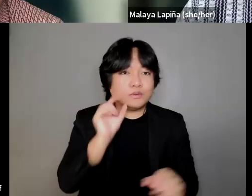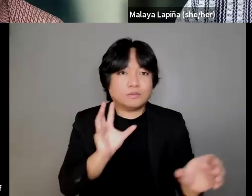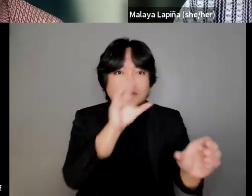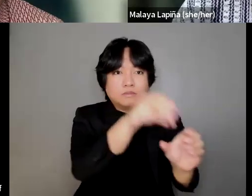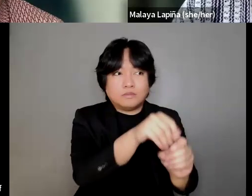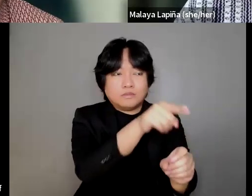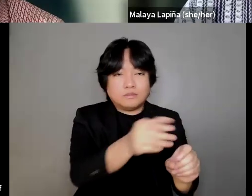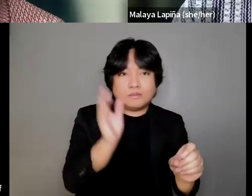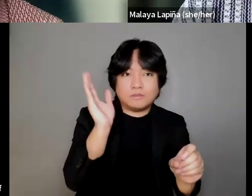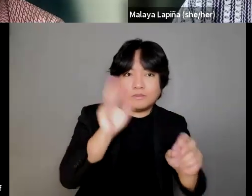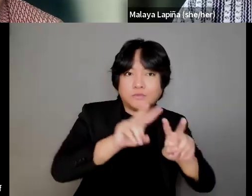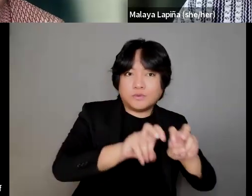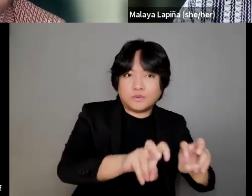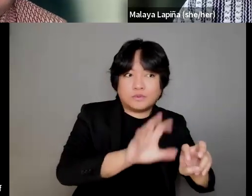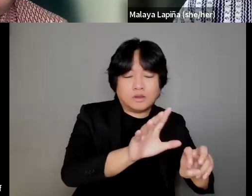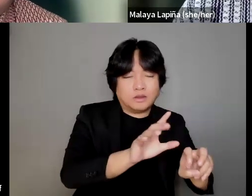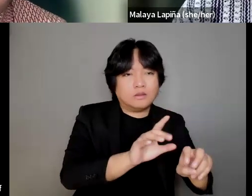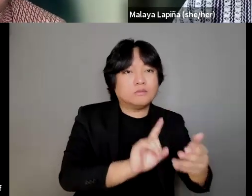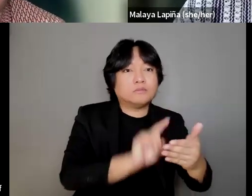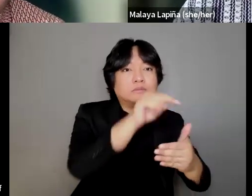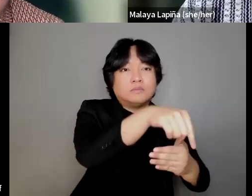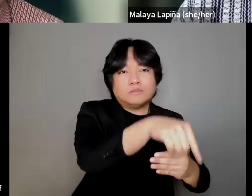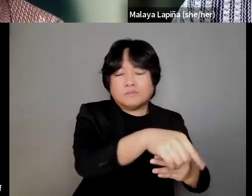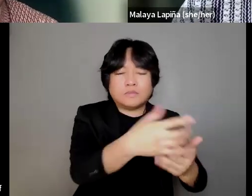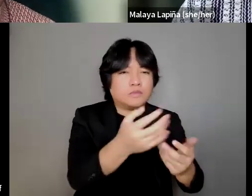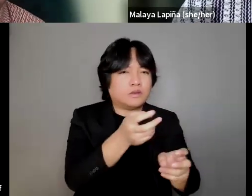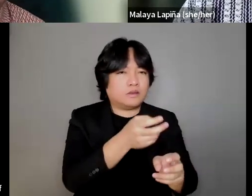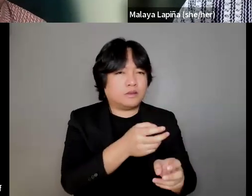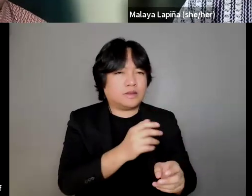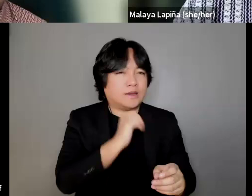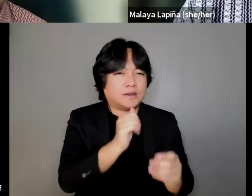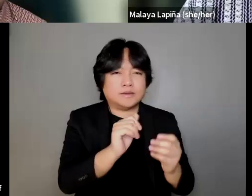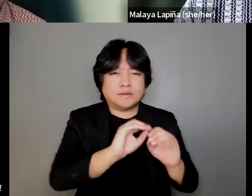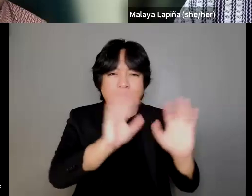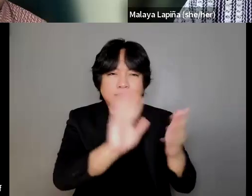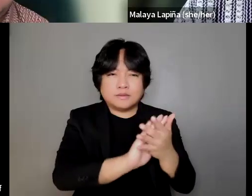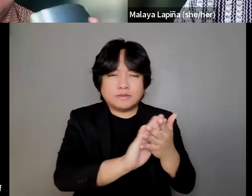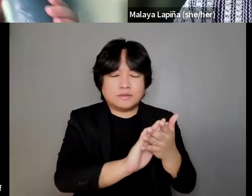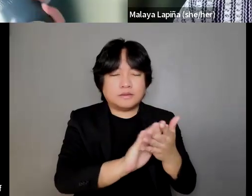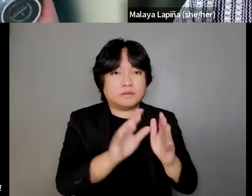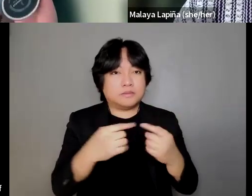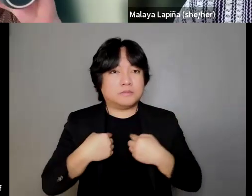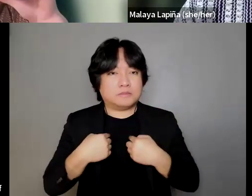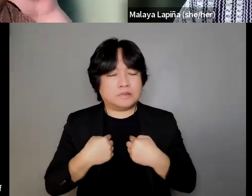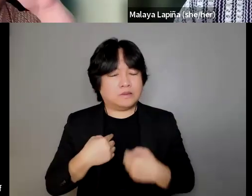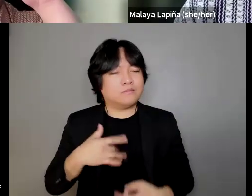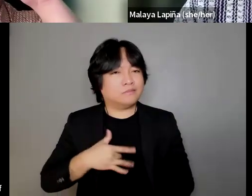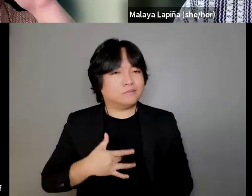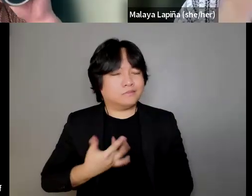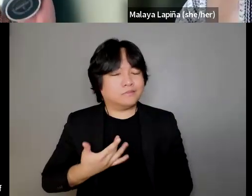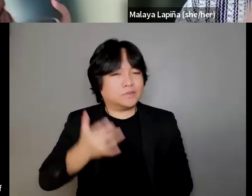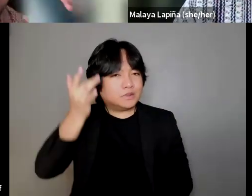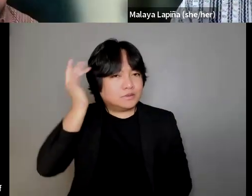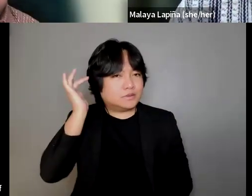your research. May mga ganun kailangang tingnan. And for me, I'm very sensitive about the voice no